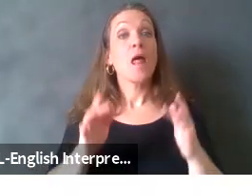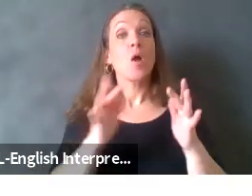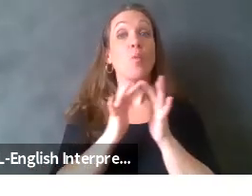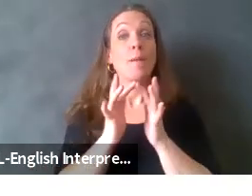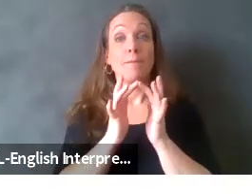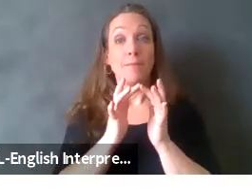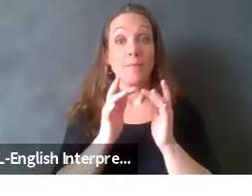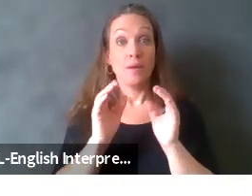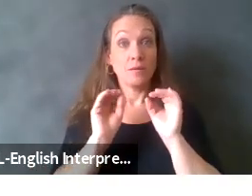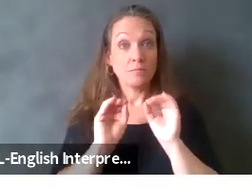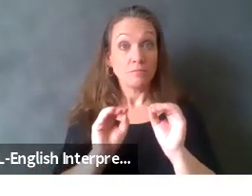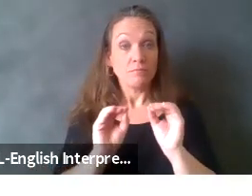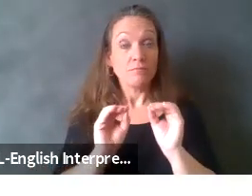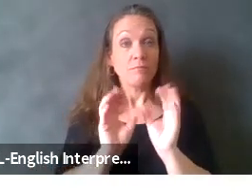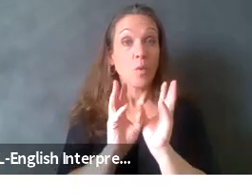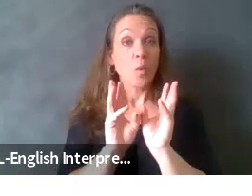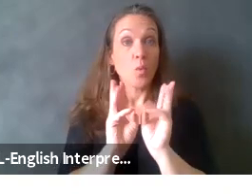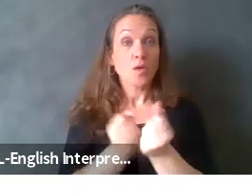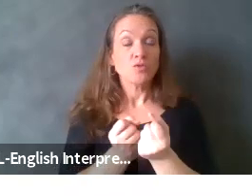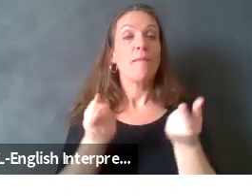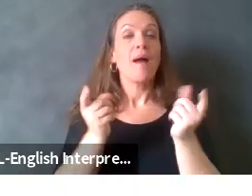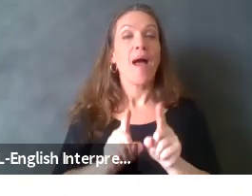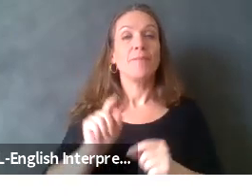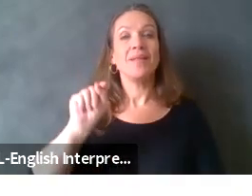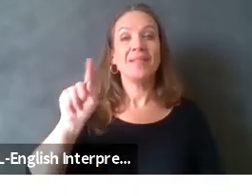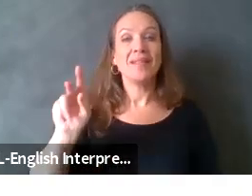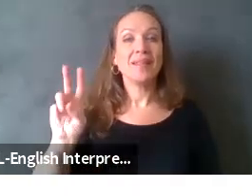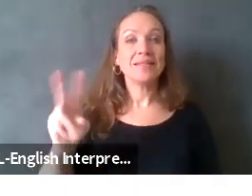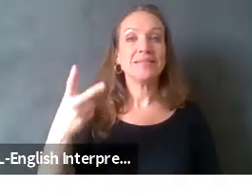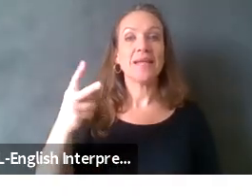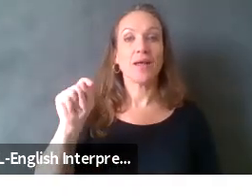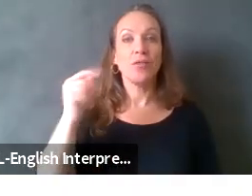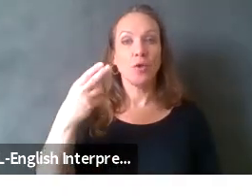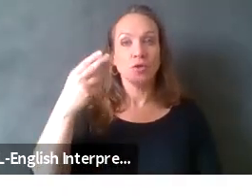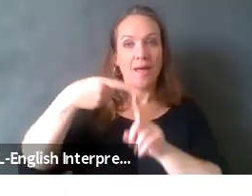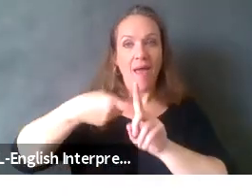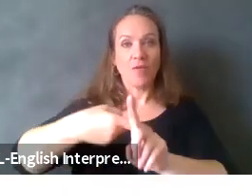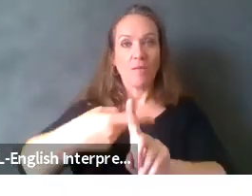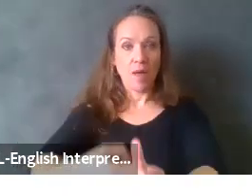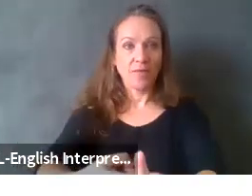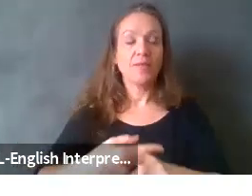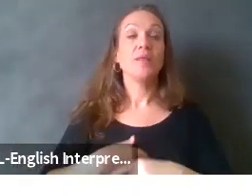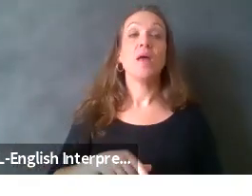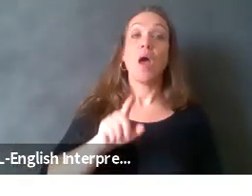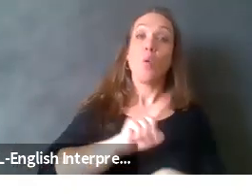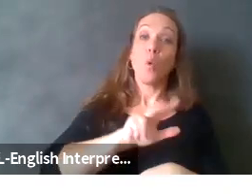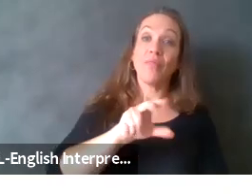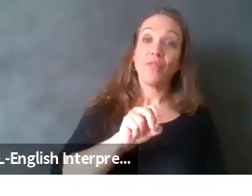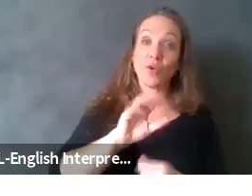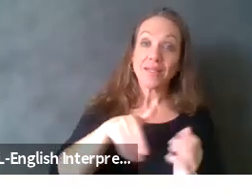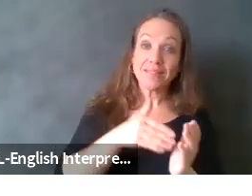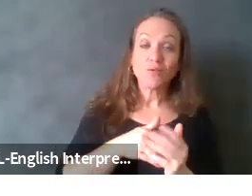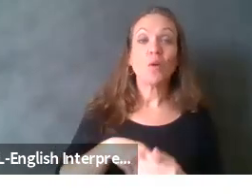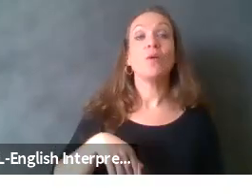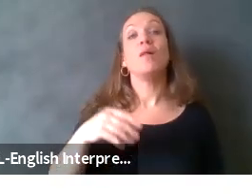of the month at 2:30 Eastern, 1:30 Central, 12:30 Mountain, and 11:30